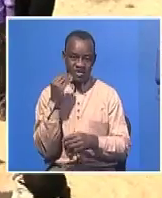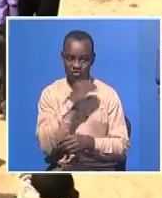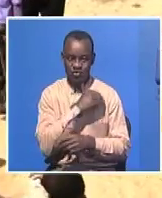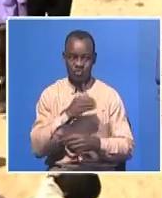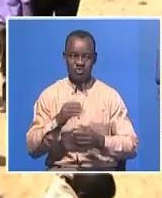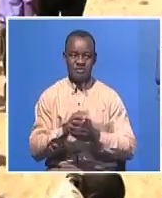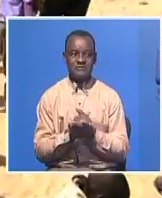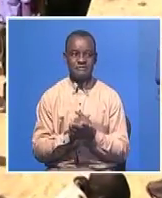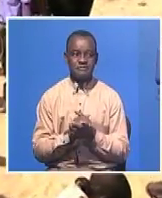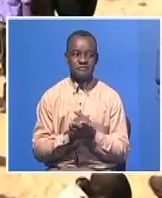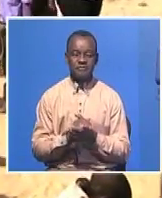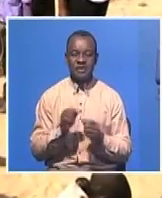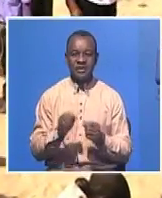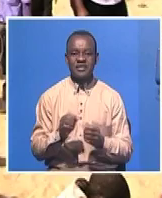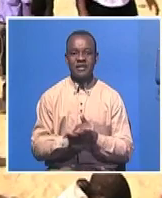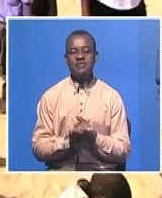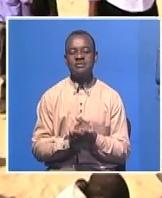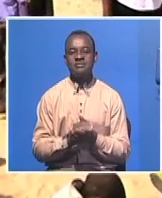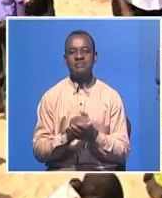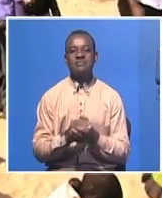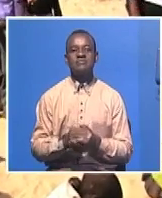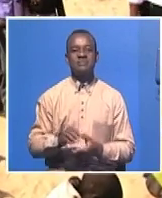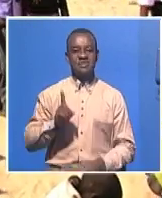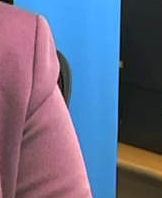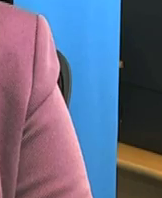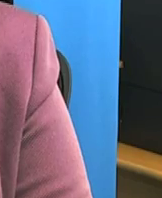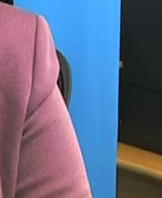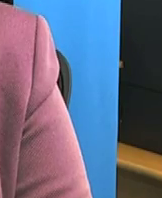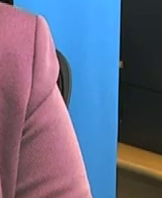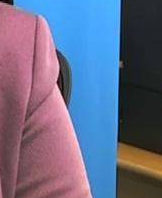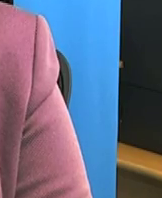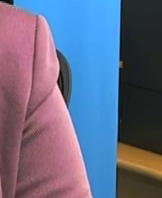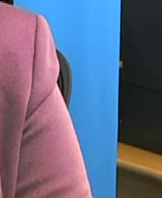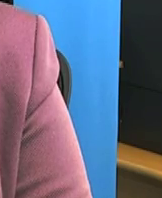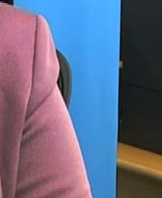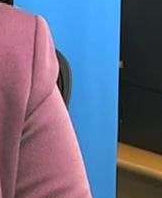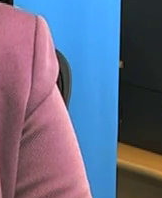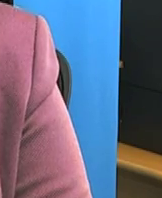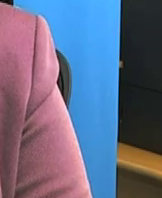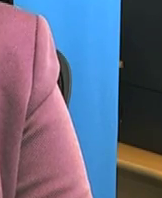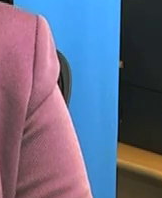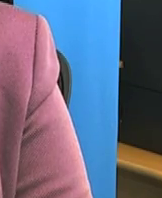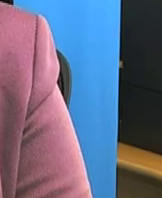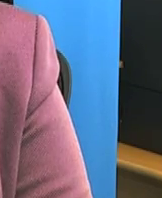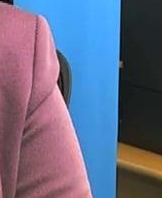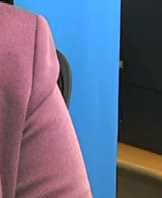and poor feeding practices are among the leading causes of malnutrition. If you have